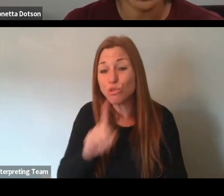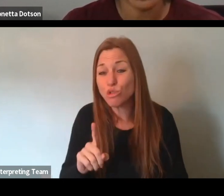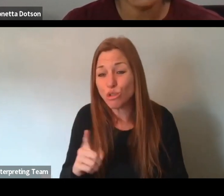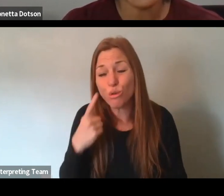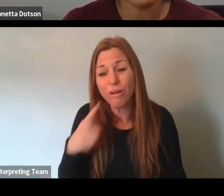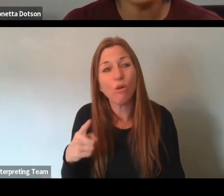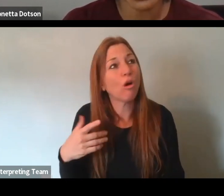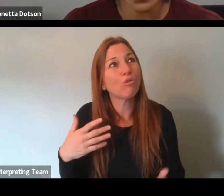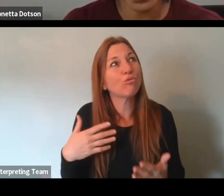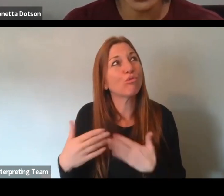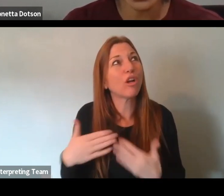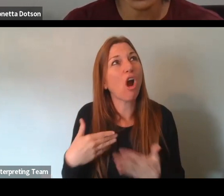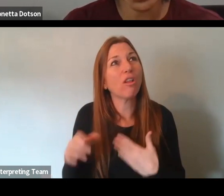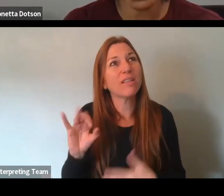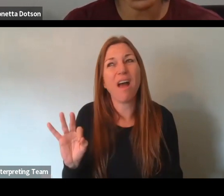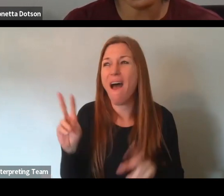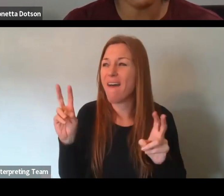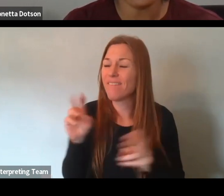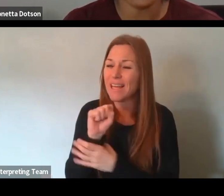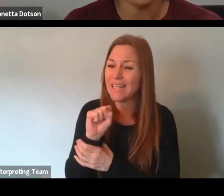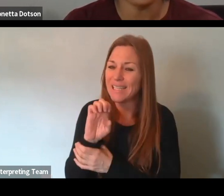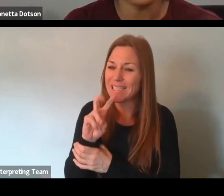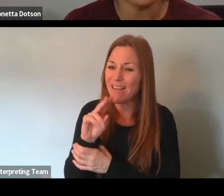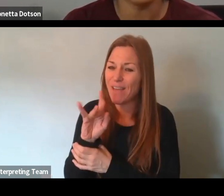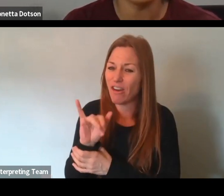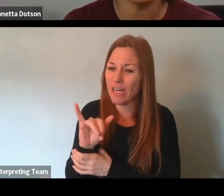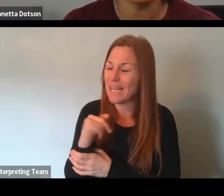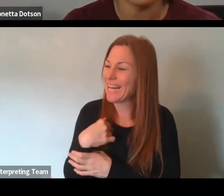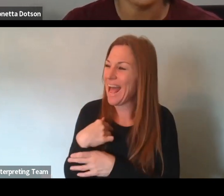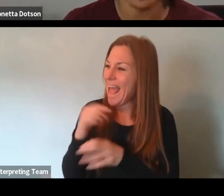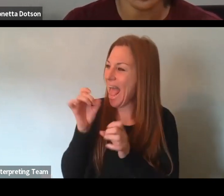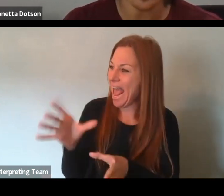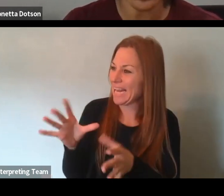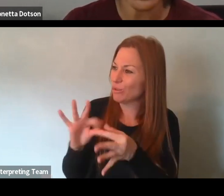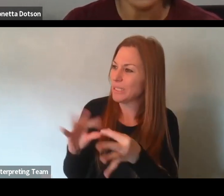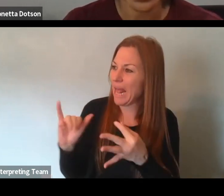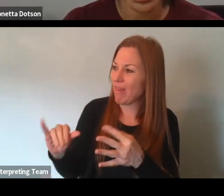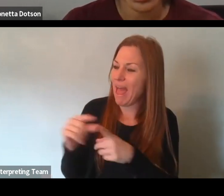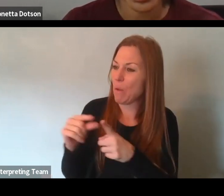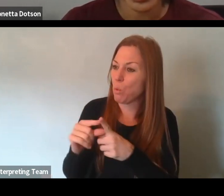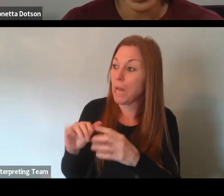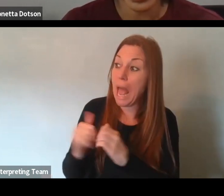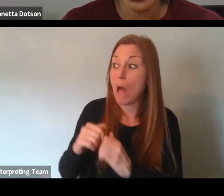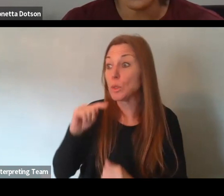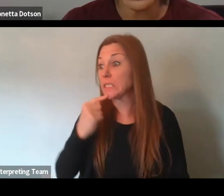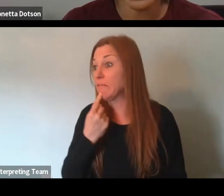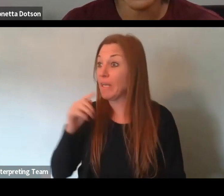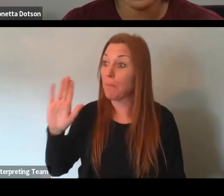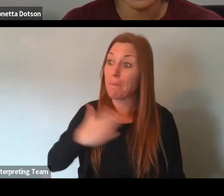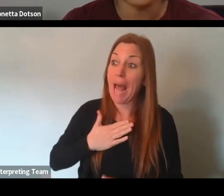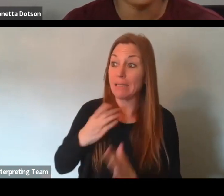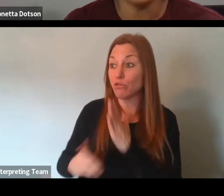word, severity of the discrimination. And what I mean by that is that people will refer to, what we call